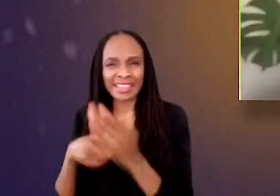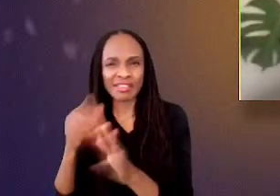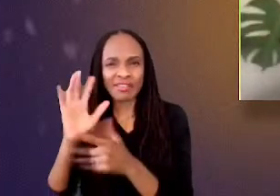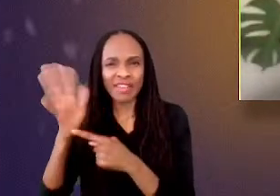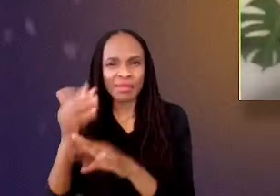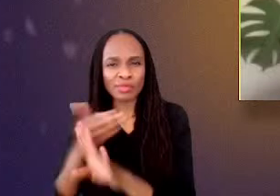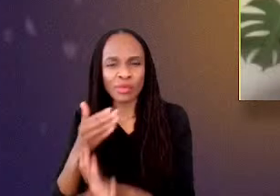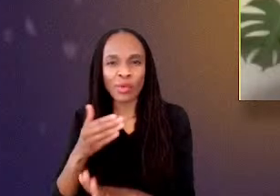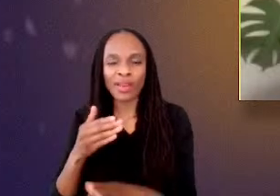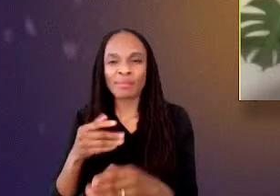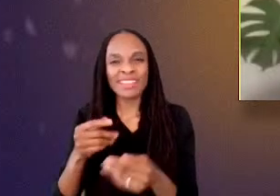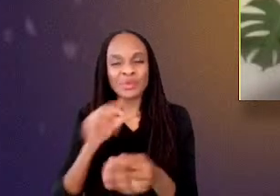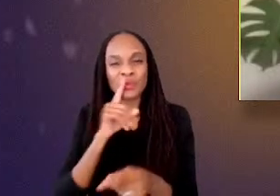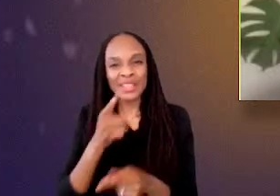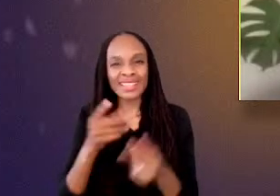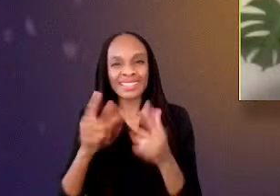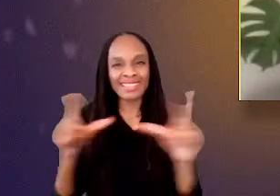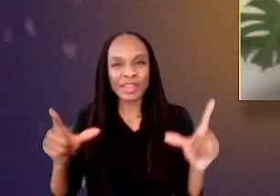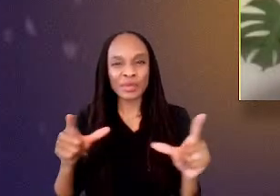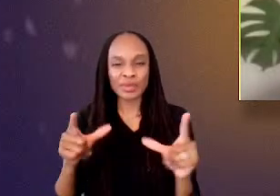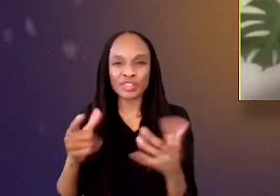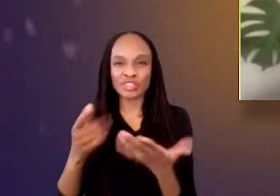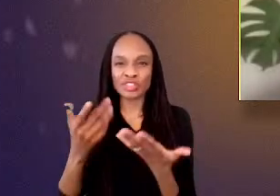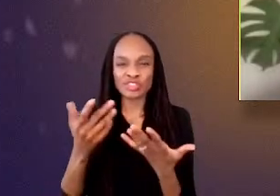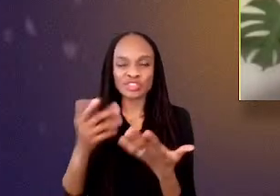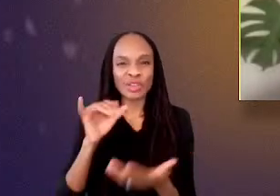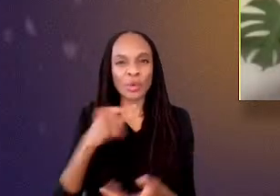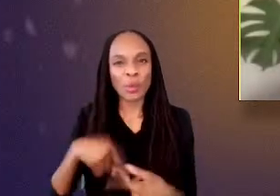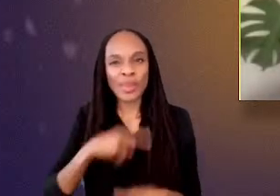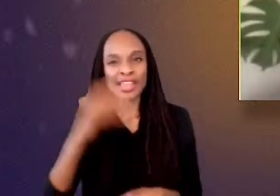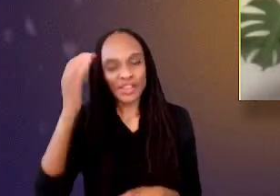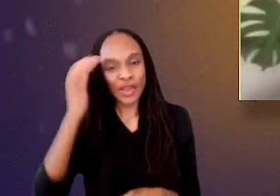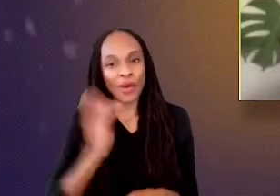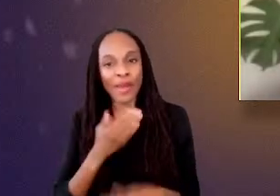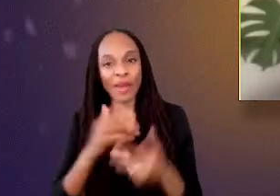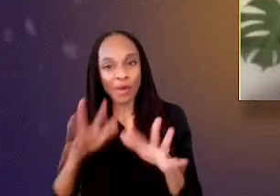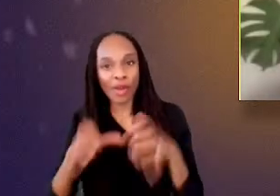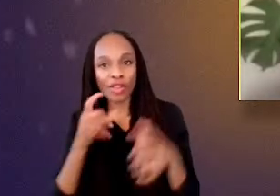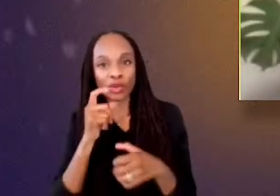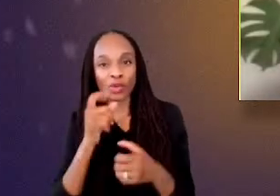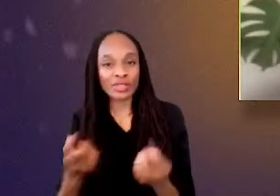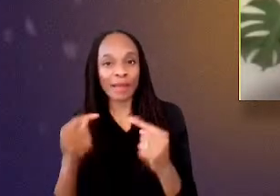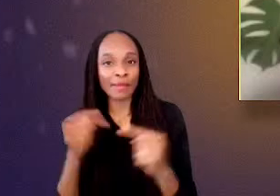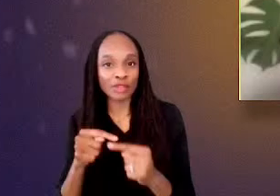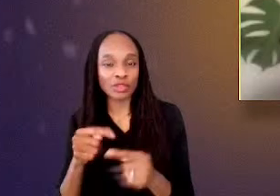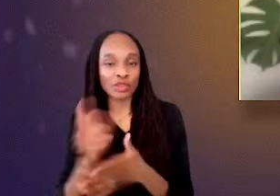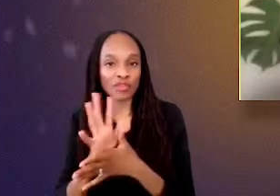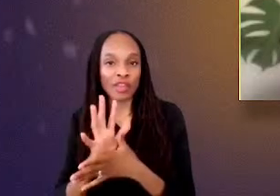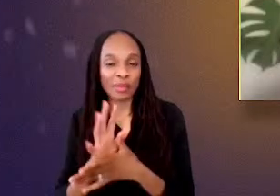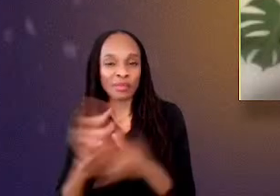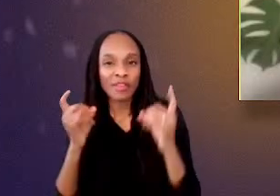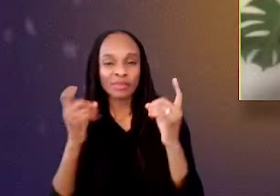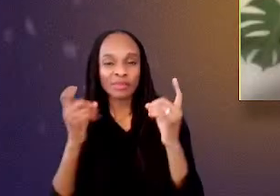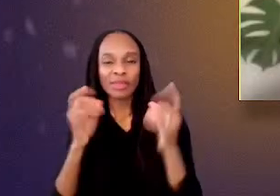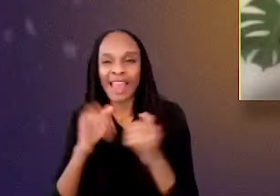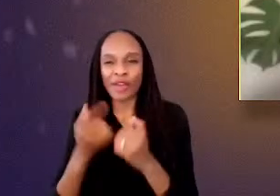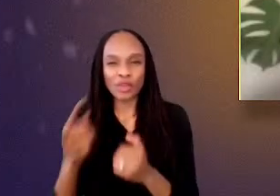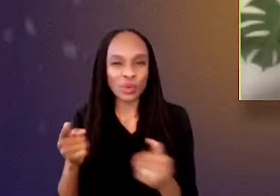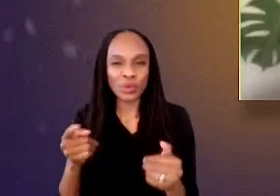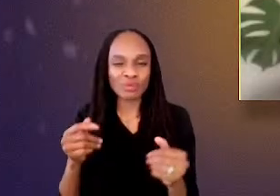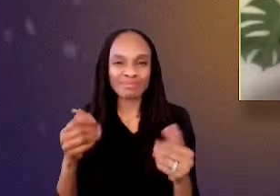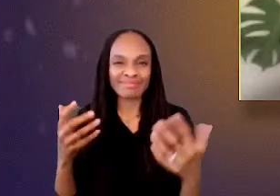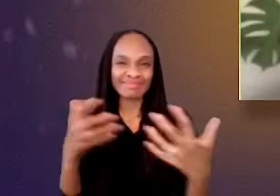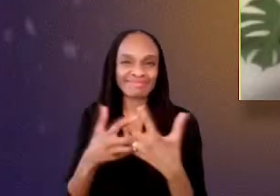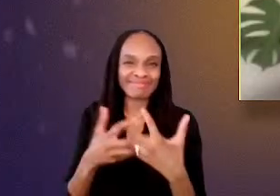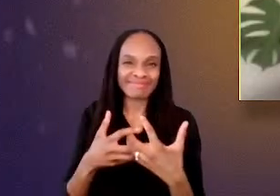language difference between the people that we know are our audience and who's coming to film festivals. And so how do we bridge all of that? And I think that's it's